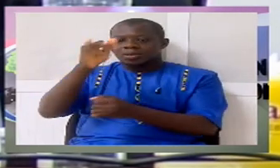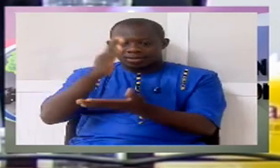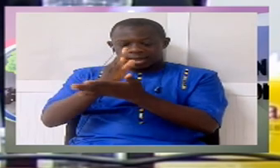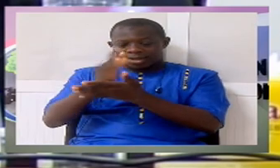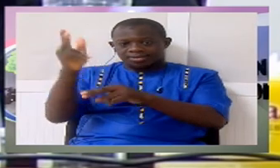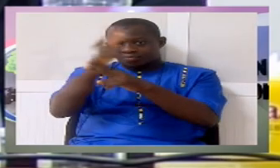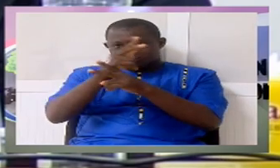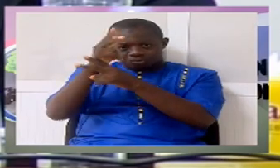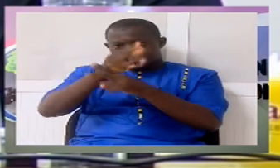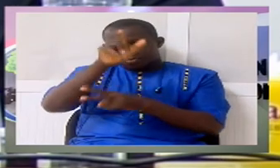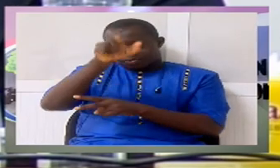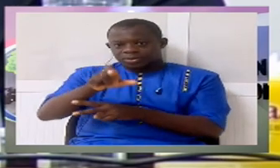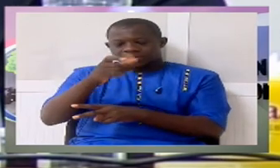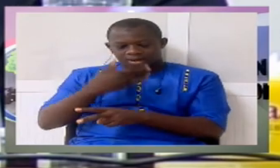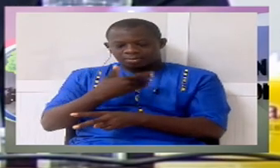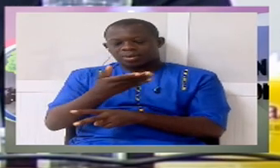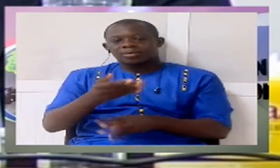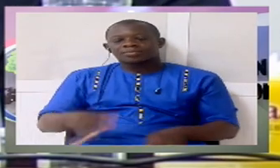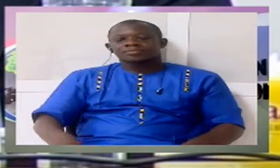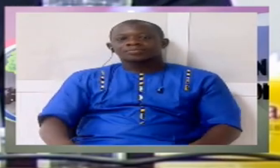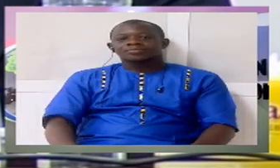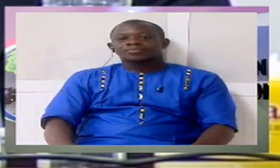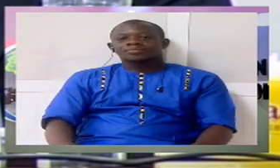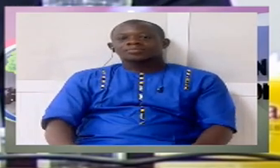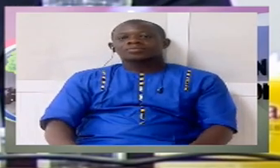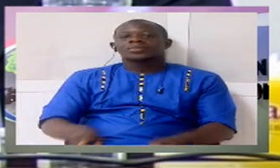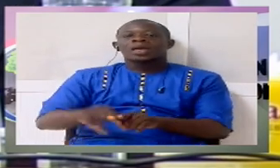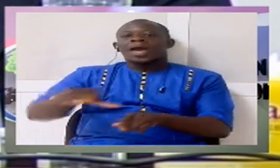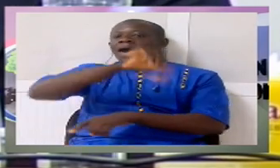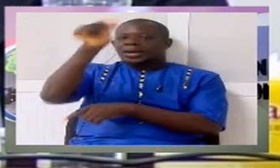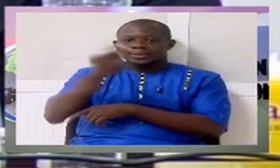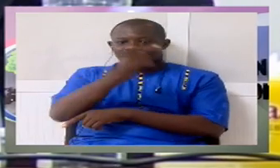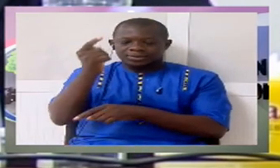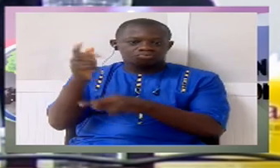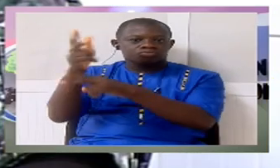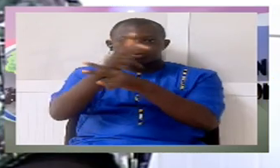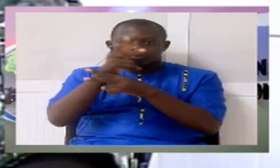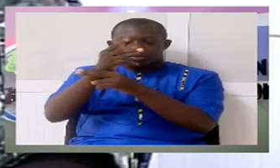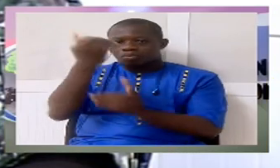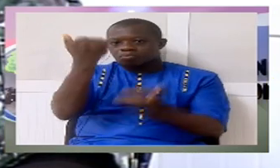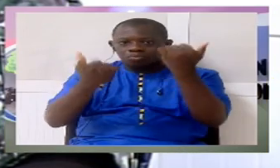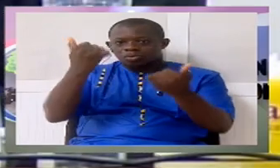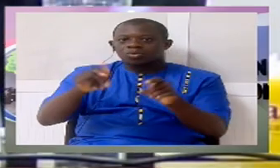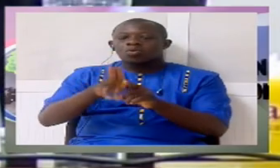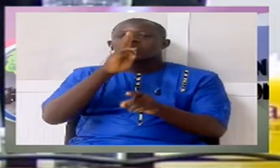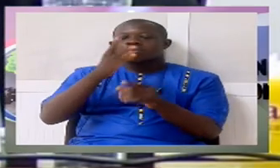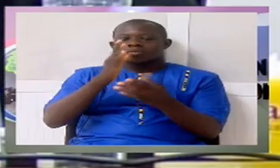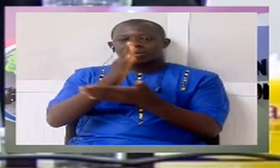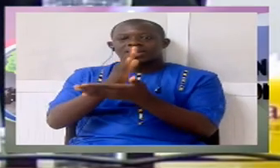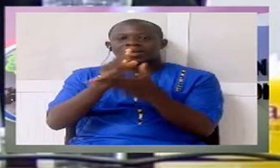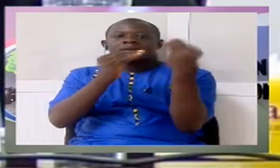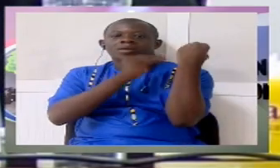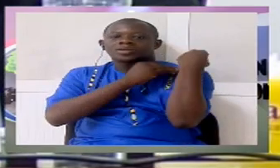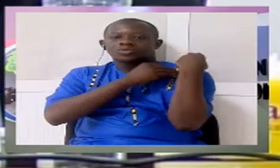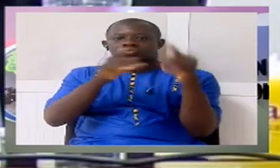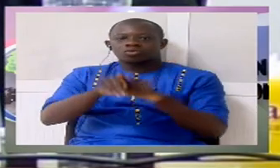moto bodyguard yo xamna ñu nekk rek ci sa gannaaw. And yes, those bodyguard behind. Vehicles were the vehicles that were supposed to shield the